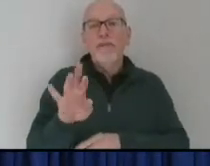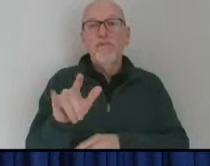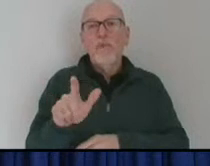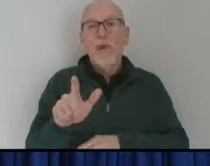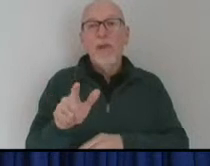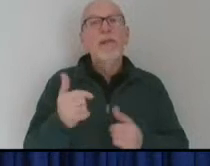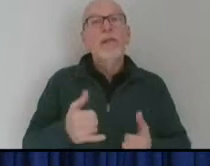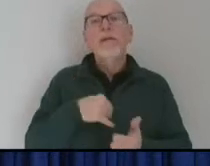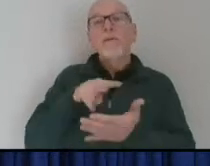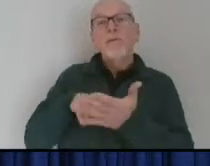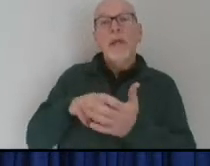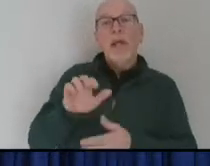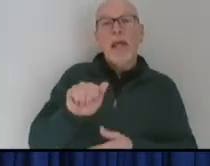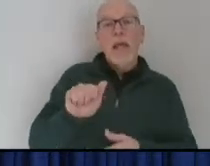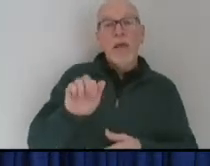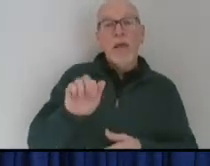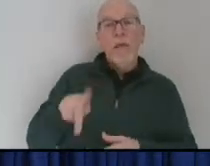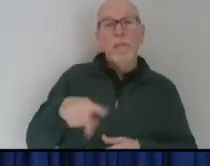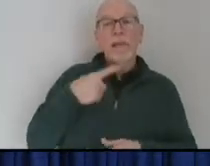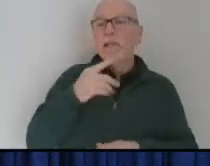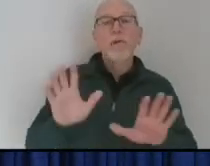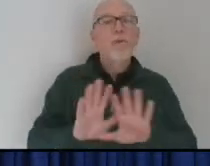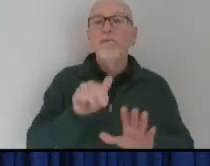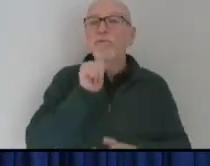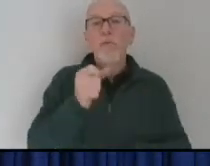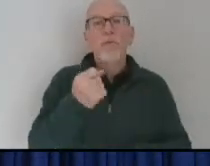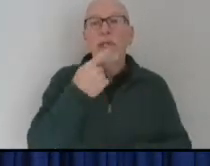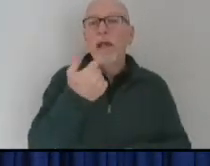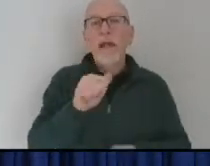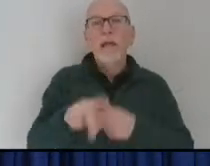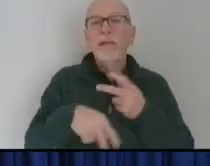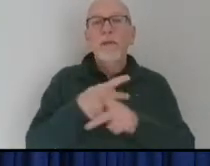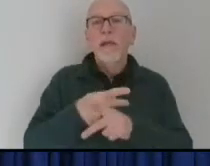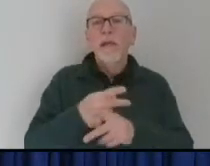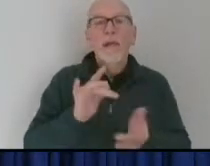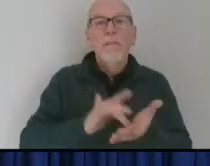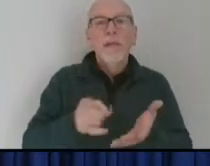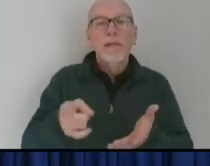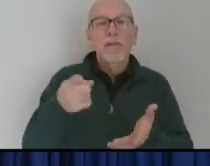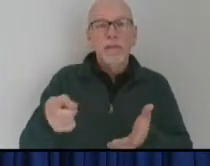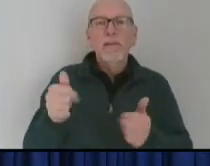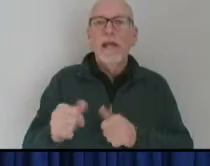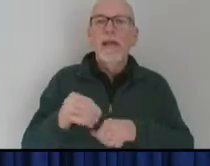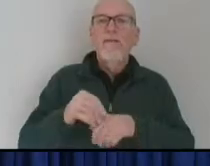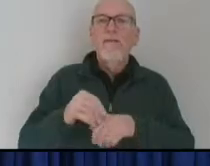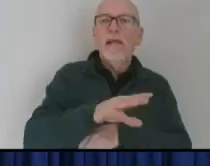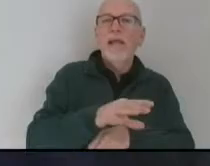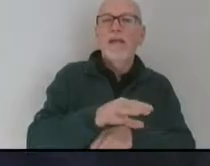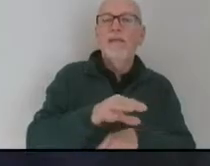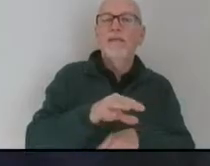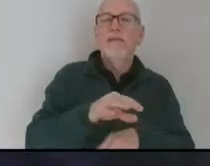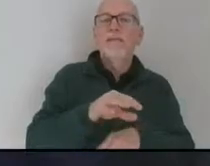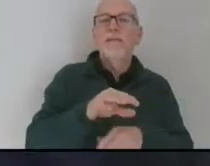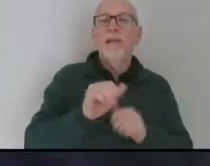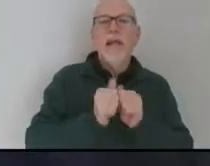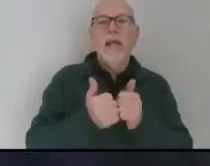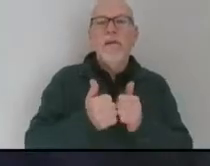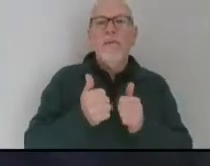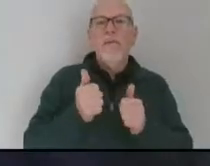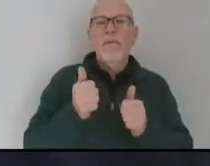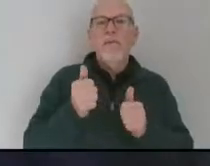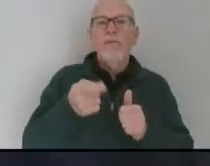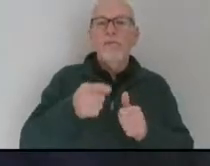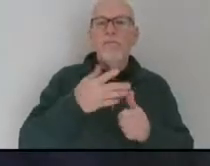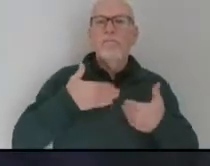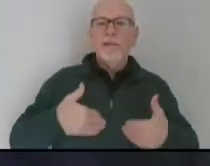the AARP magazine that said don't take any kind of, that affects how you react